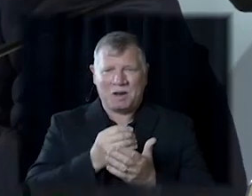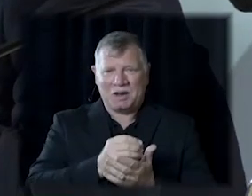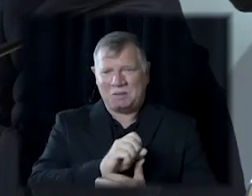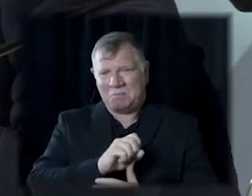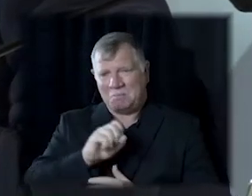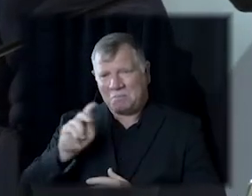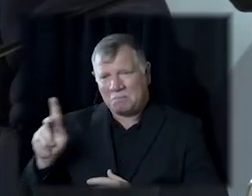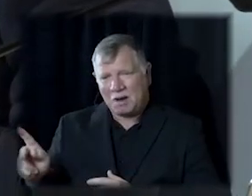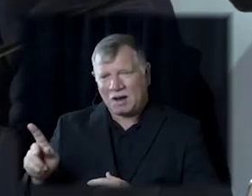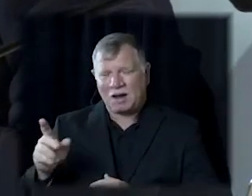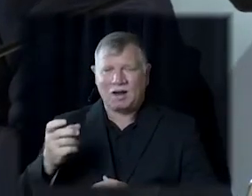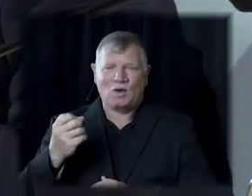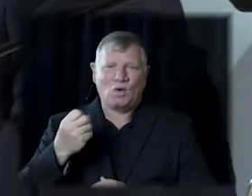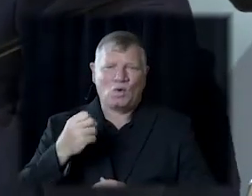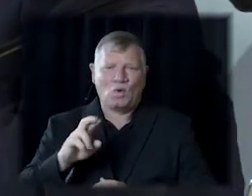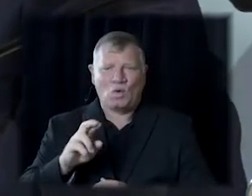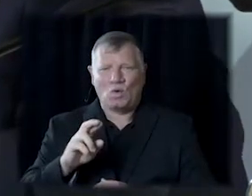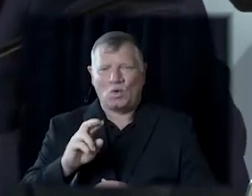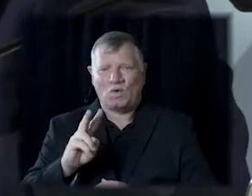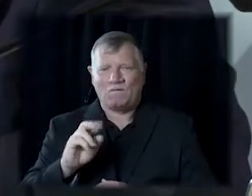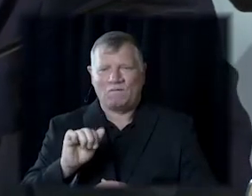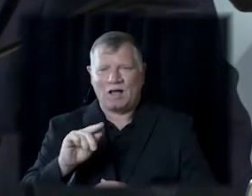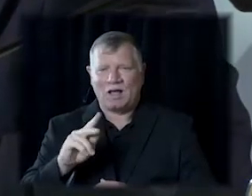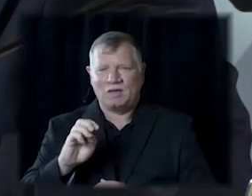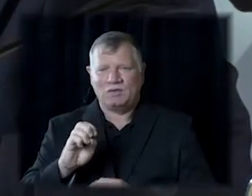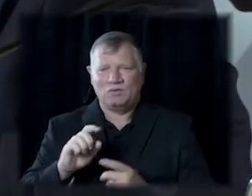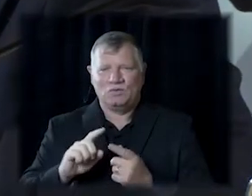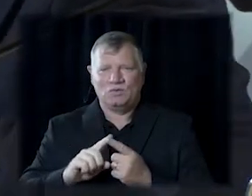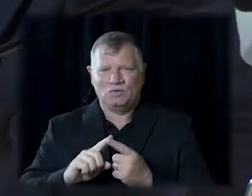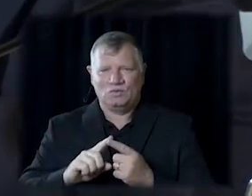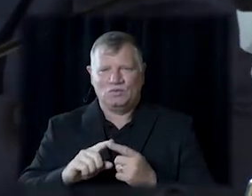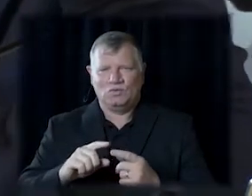or otherwise value returned to the estate?